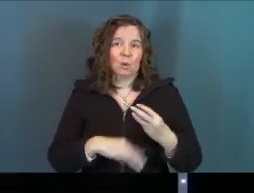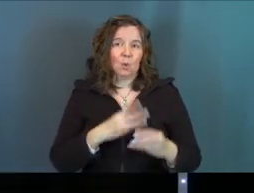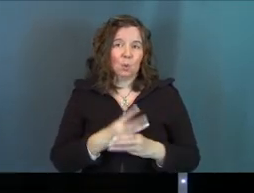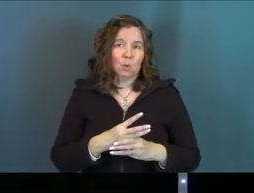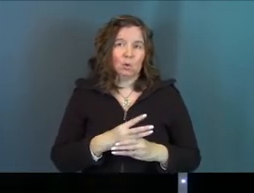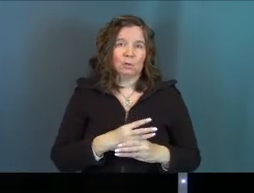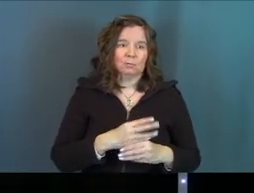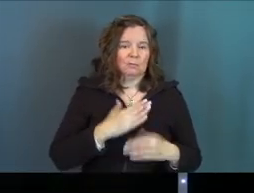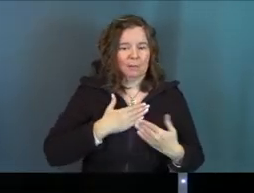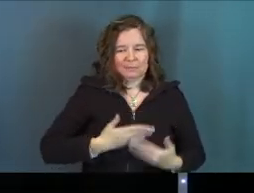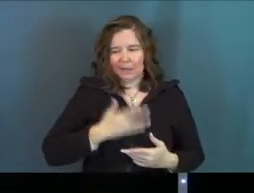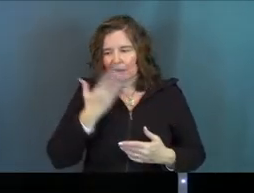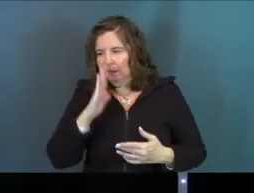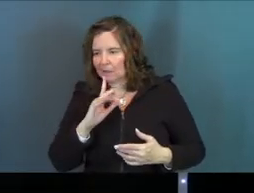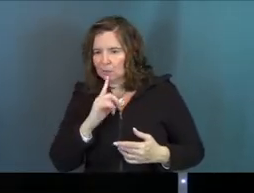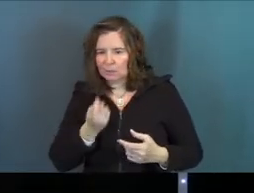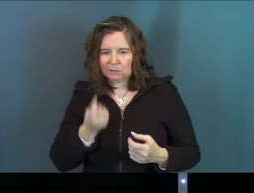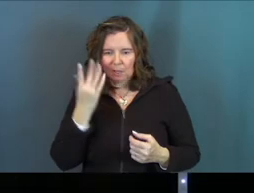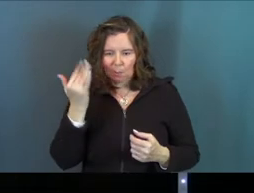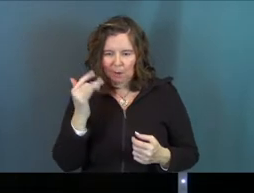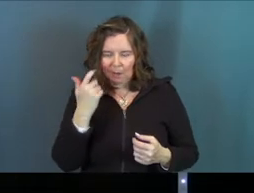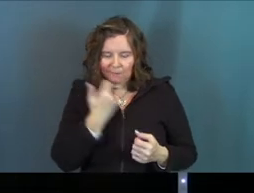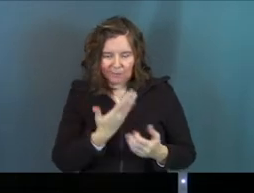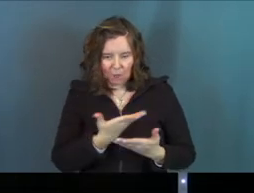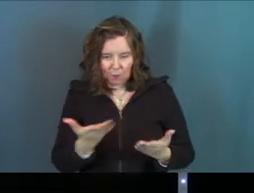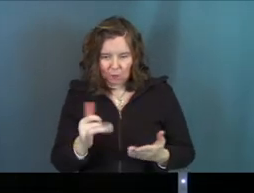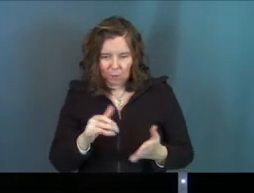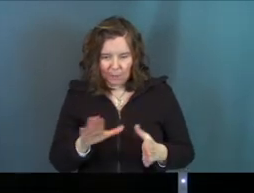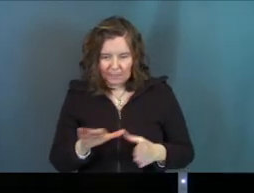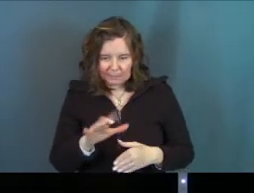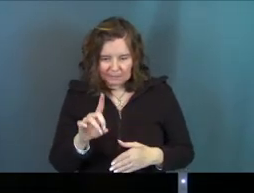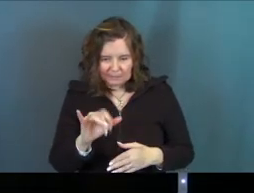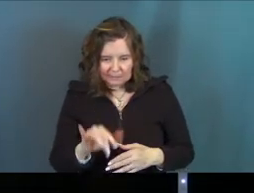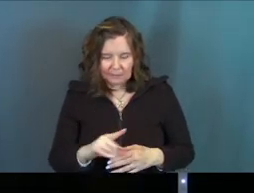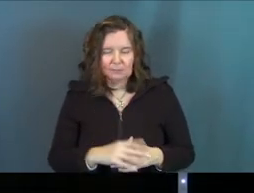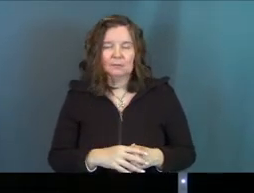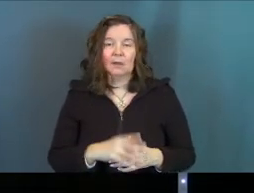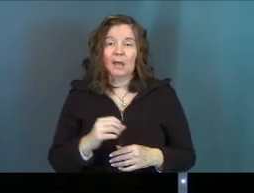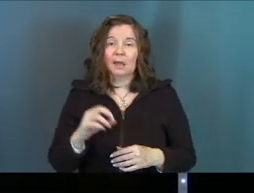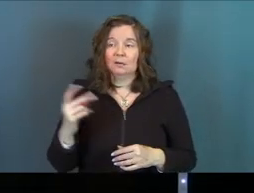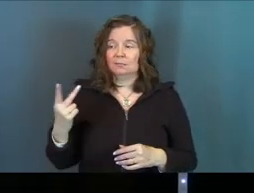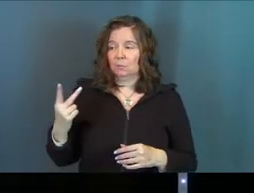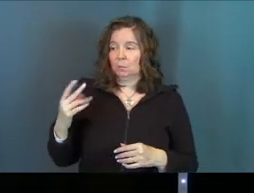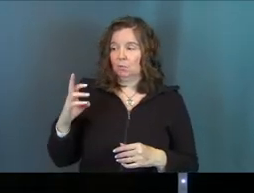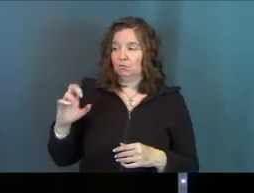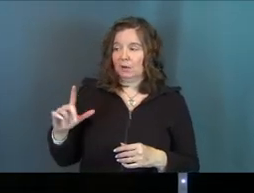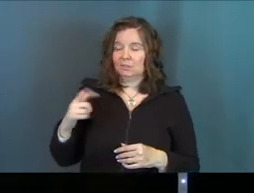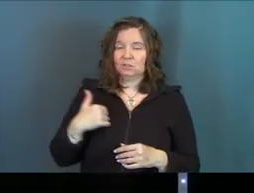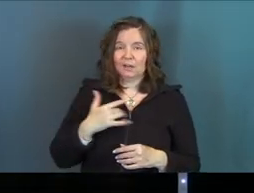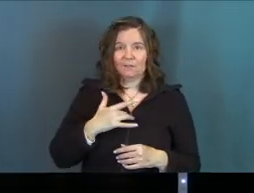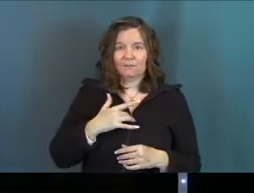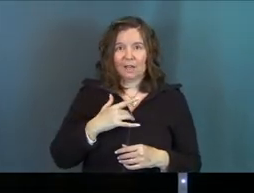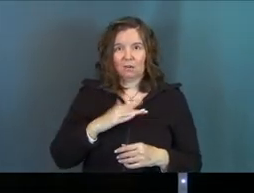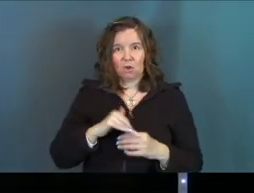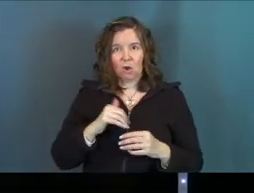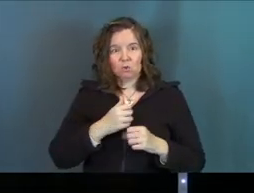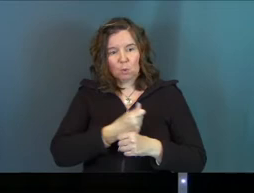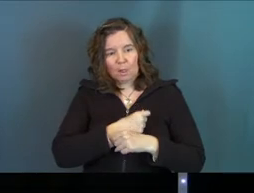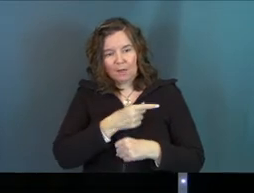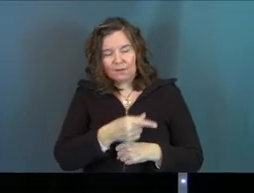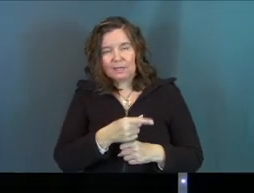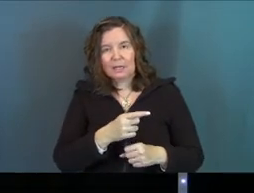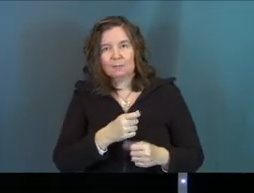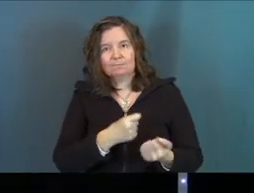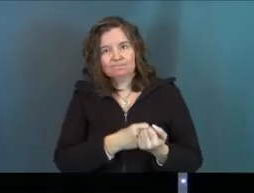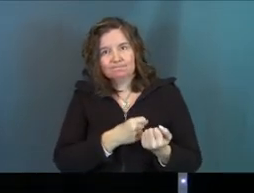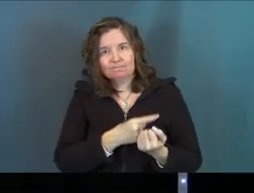upset at God, and didn't really understand why everything looked the way it did in his life. And Rachel and I just felt called to really just invest in Ryan, to love on him, and to be